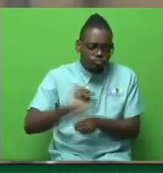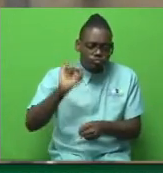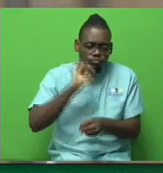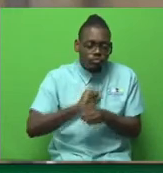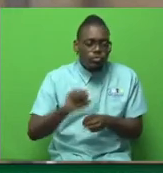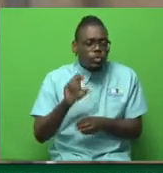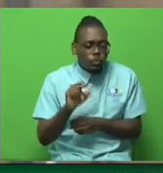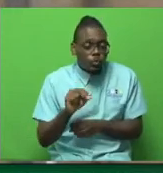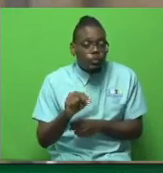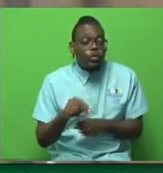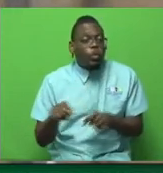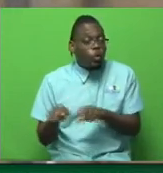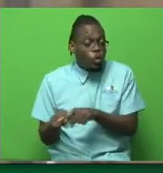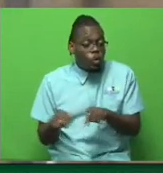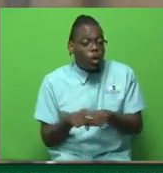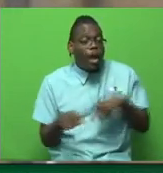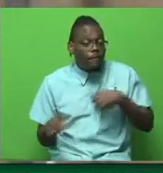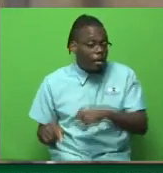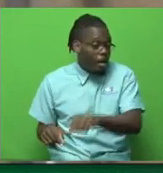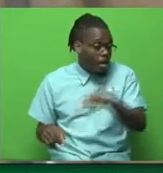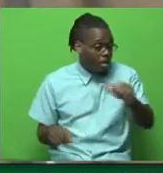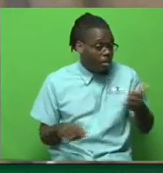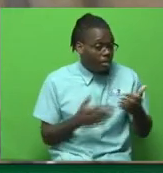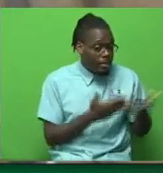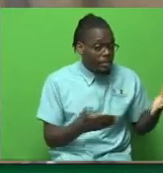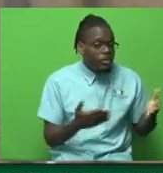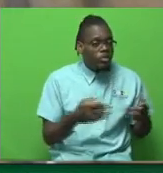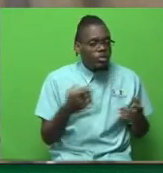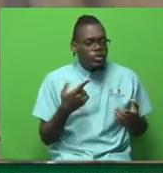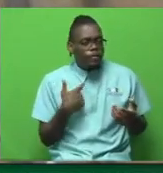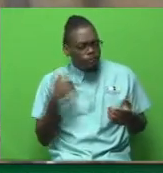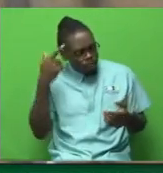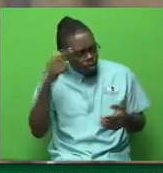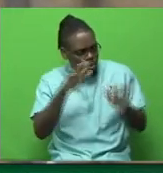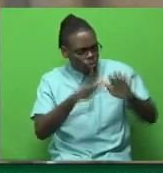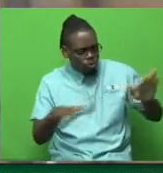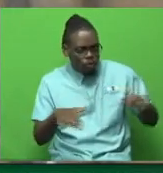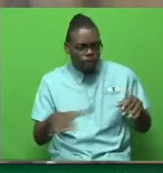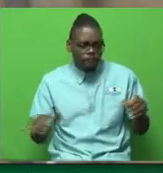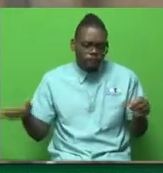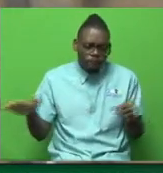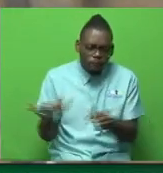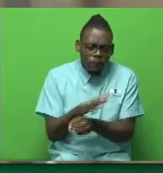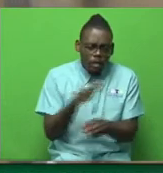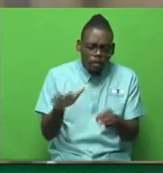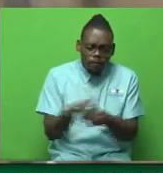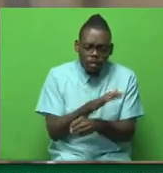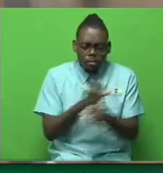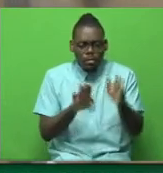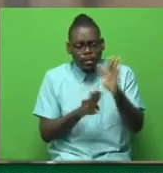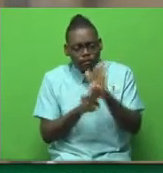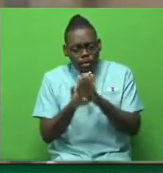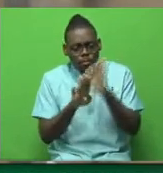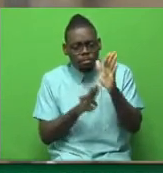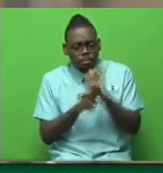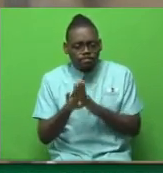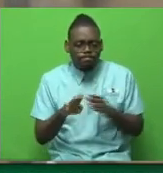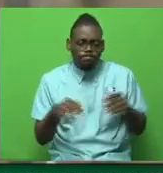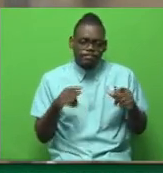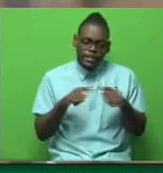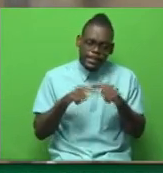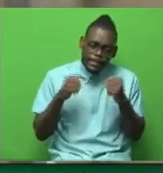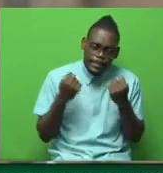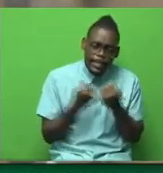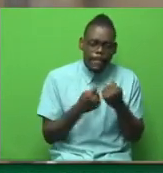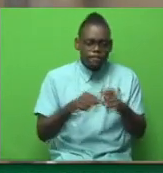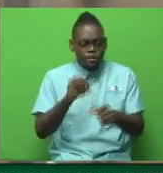with these students not just academic it's a total development of the child the morality the ethics the teamwork all of these things